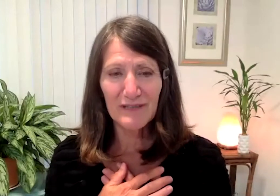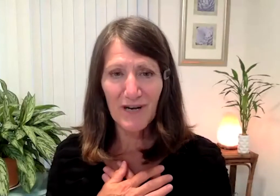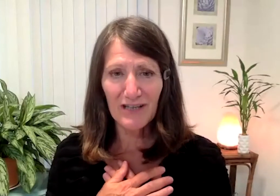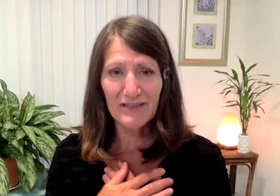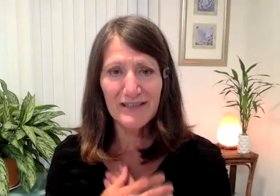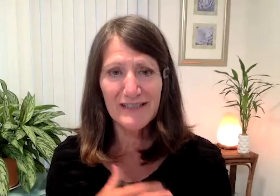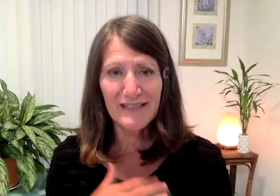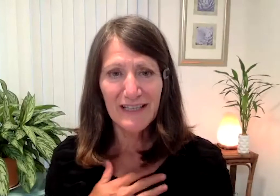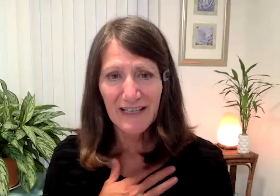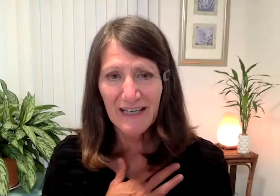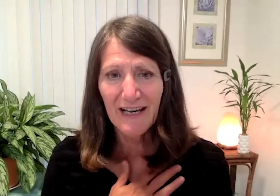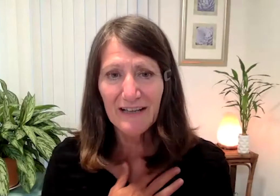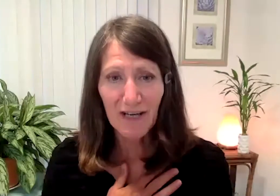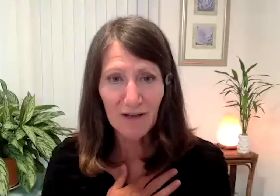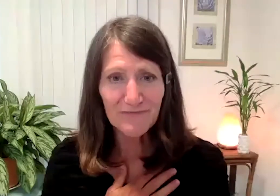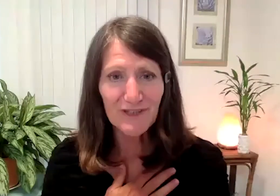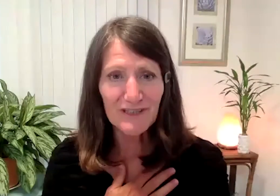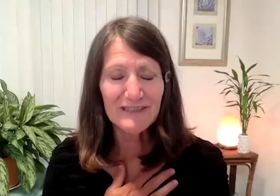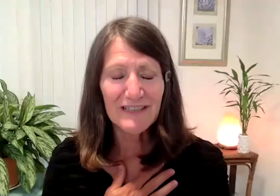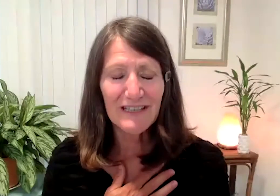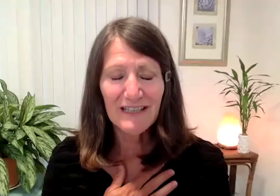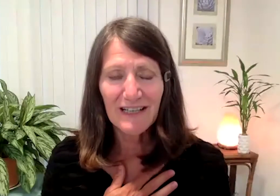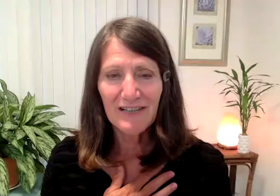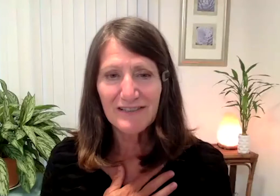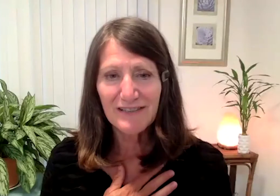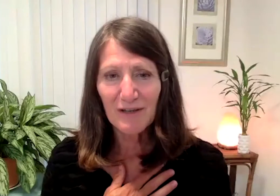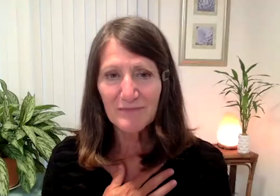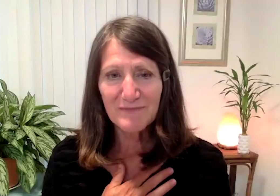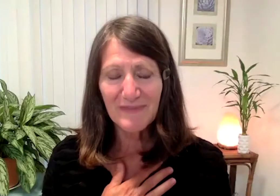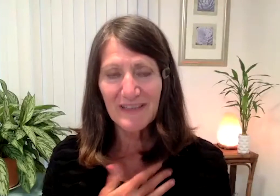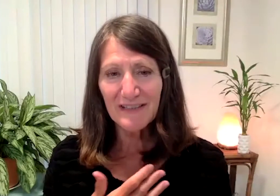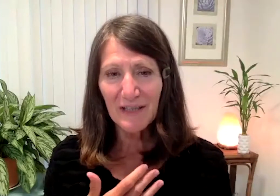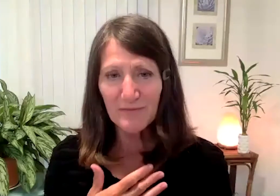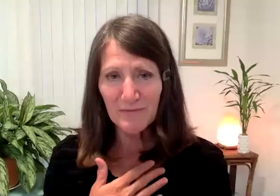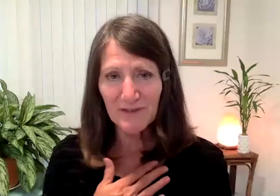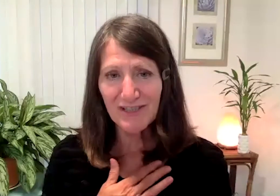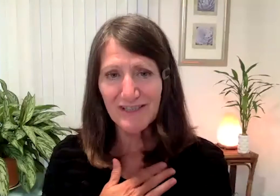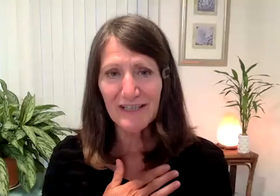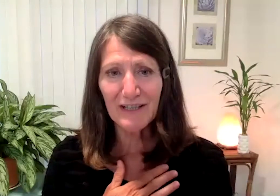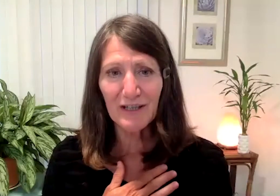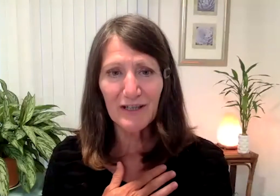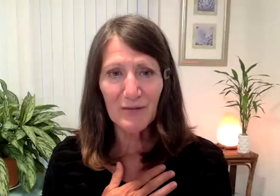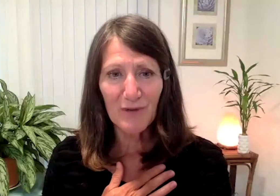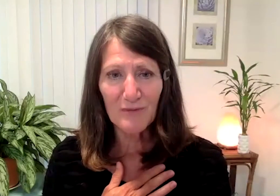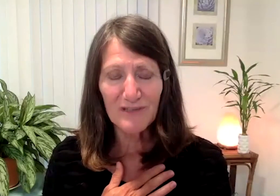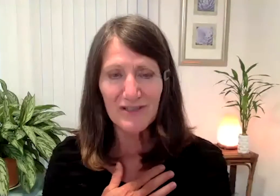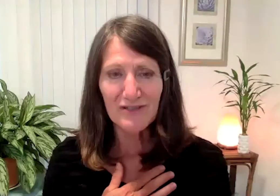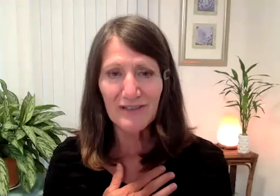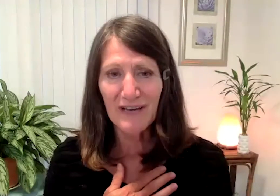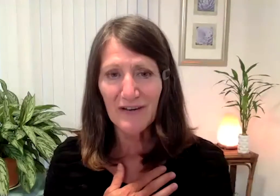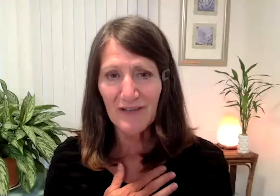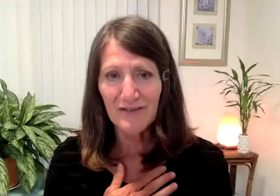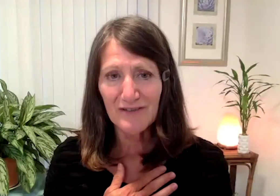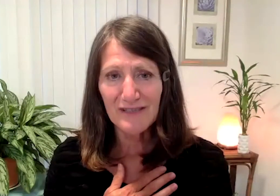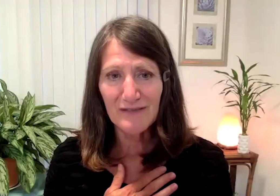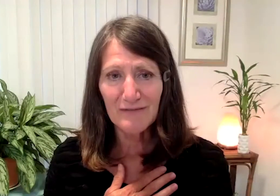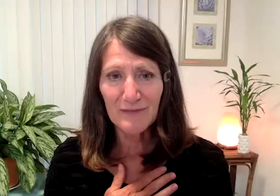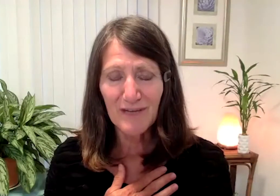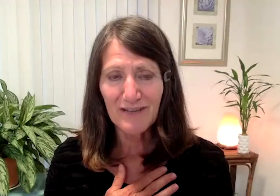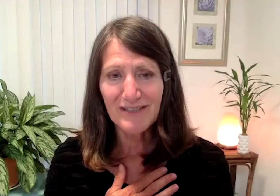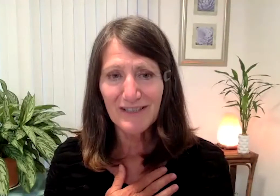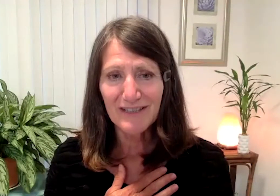rich remarks and helpful. So I'm thinking that we'll just take a moment to allow